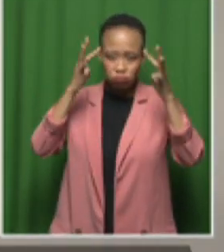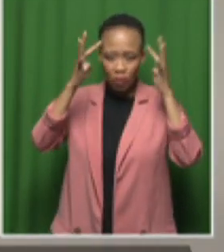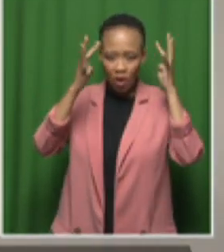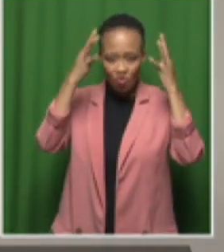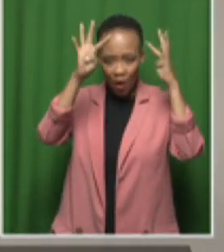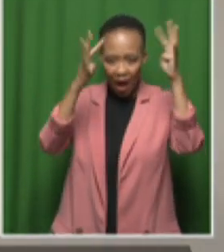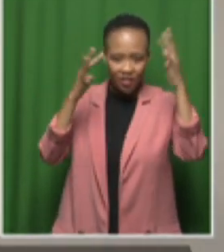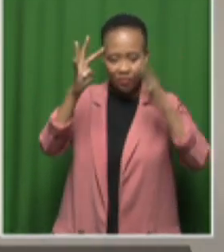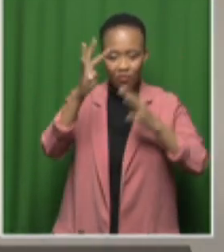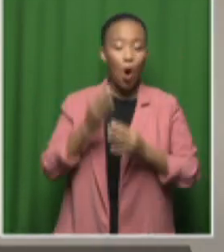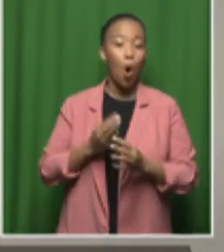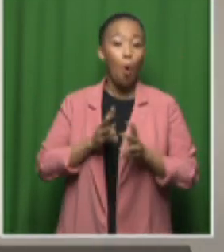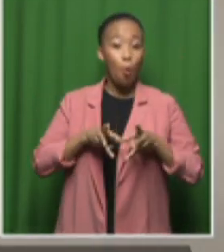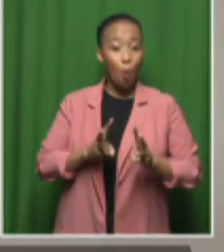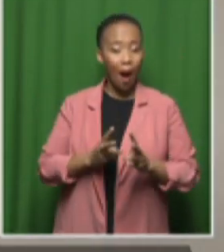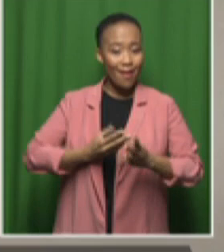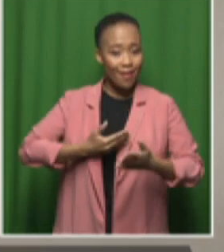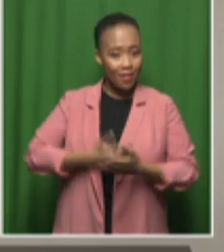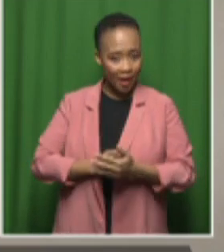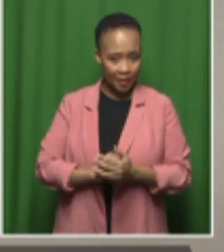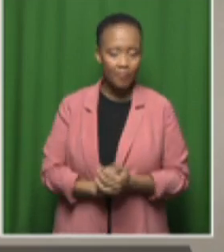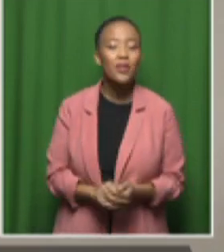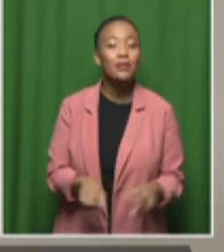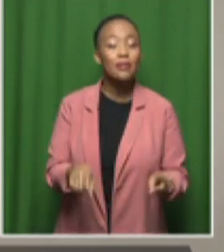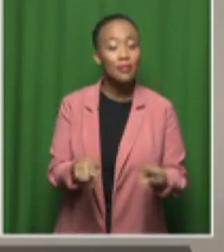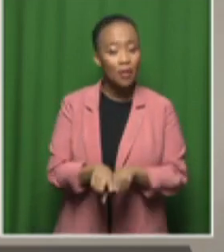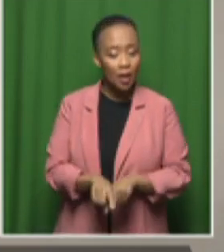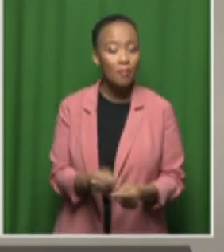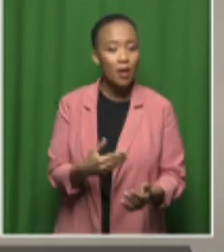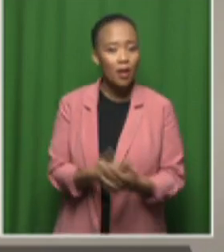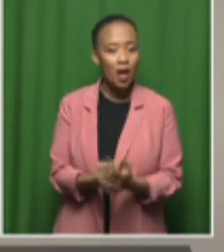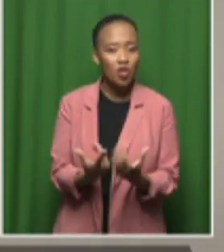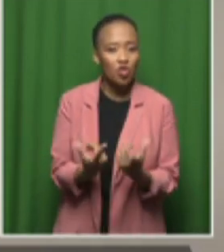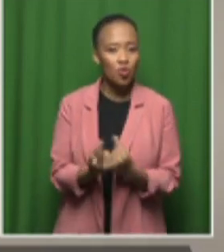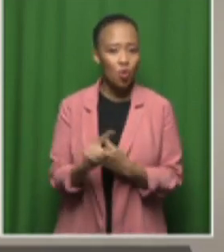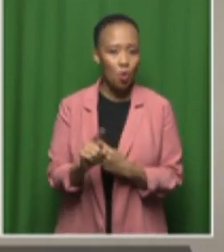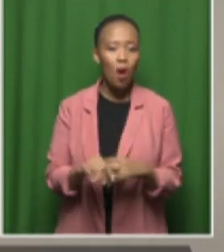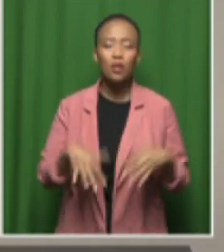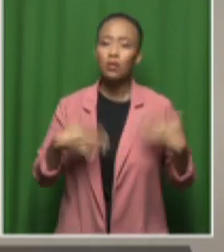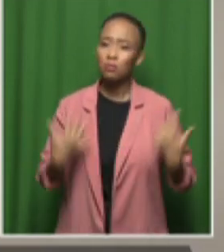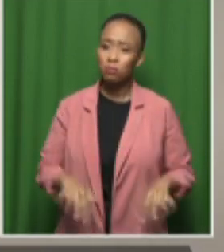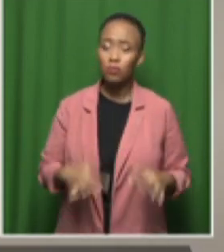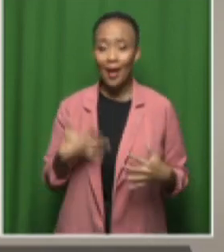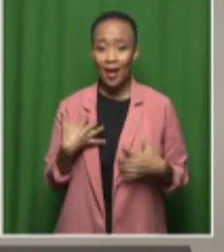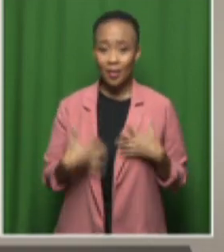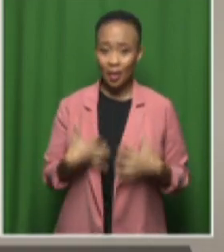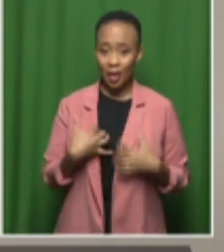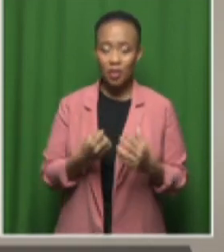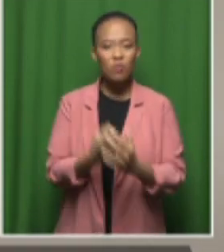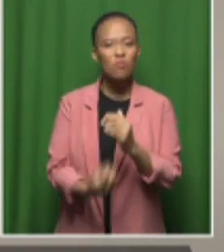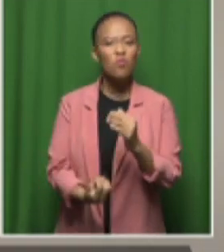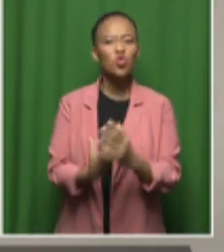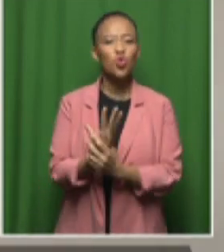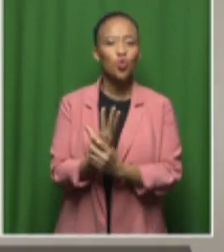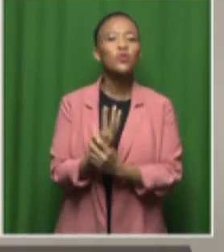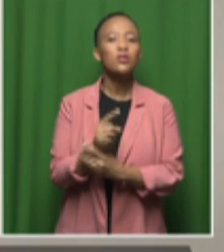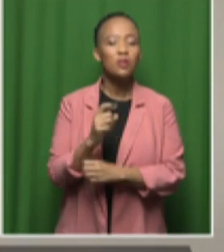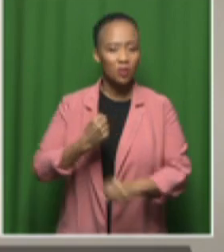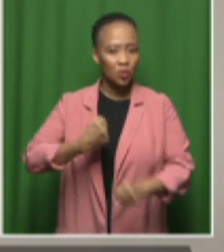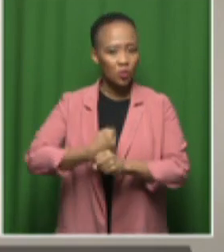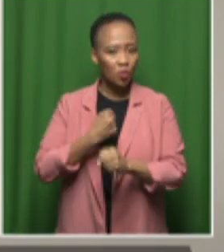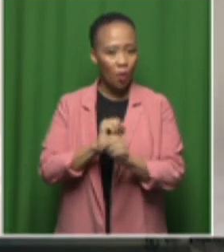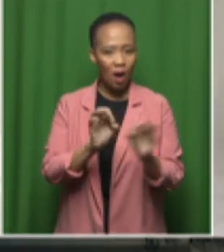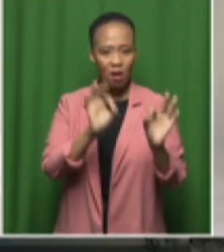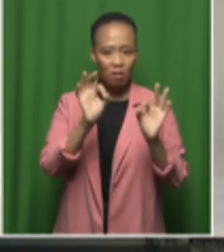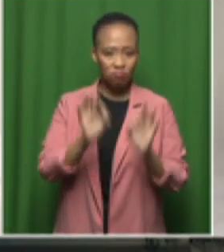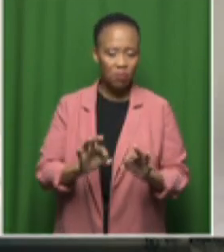imaginatively, and really produce exciting and keep the work relevant and exciting all the time.